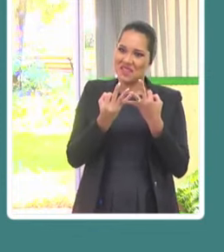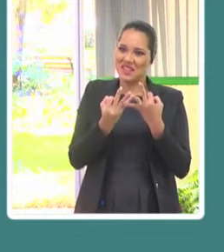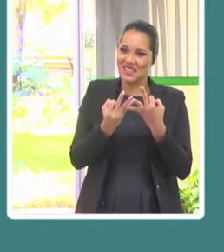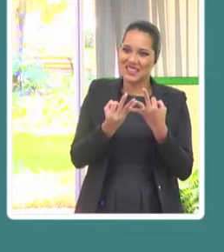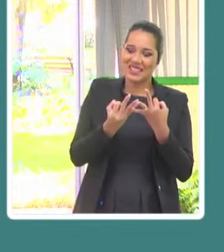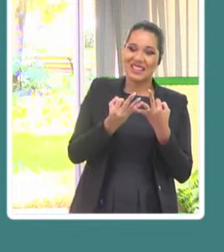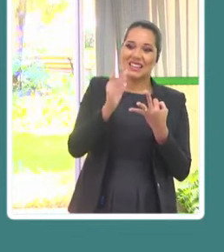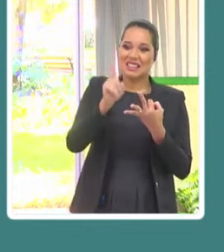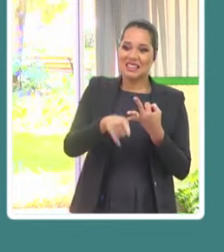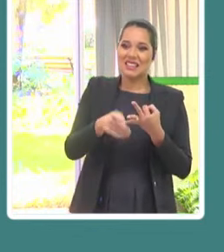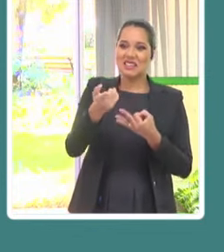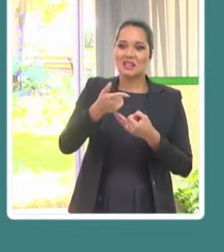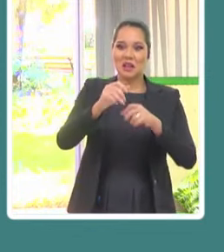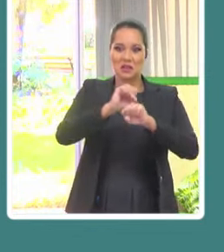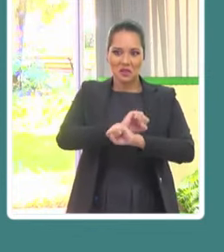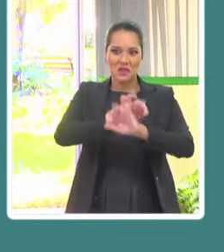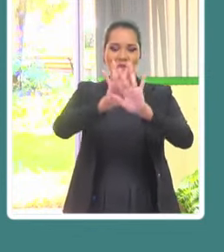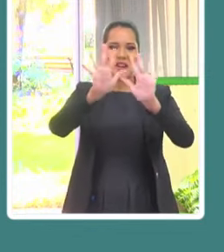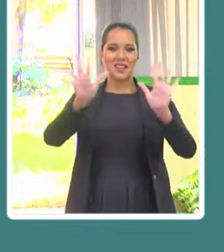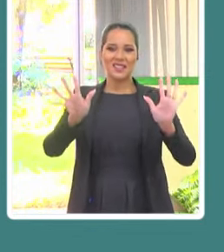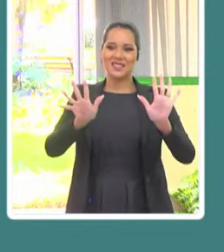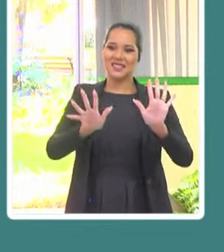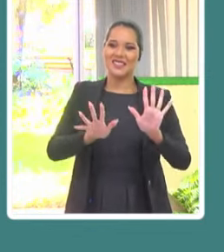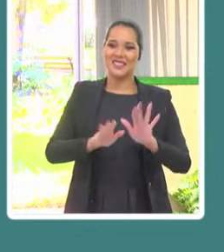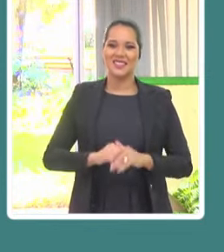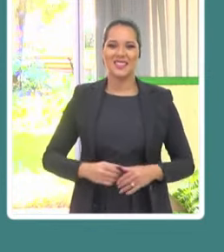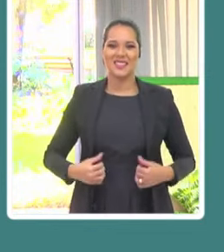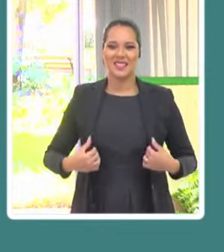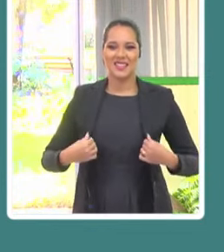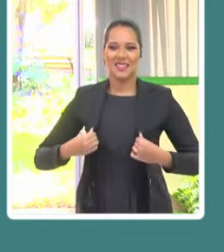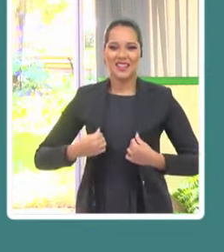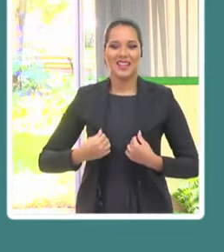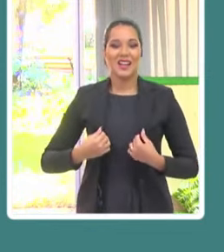Transparência, and a distributed network,